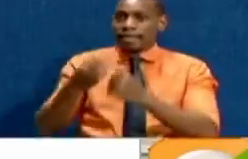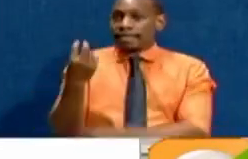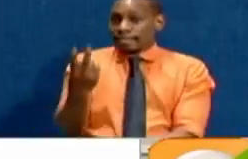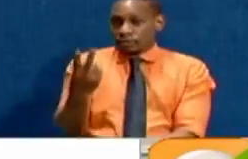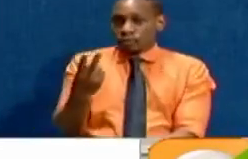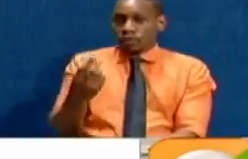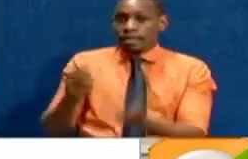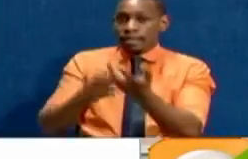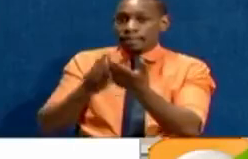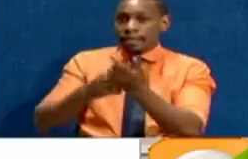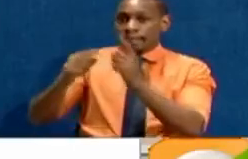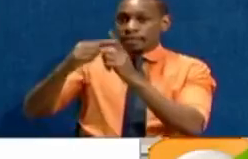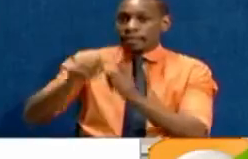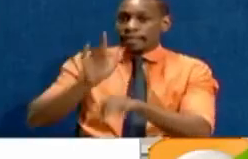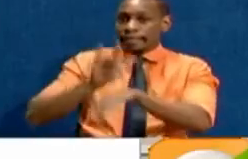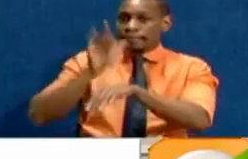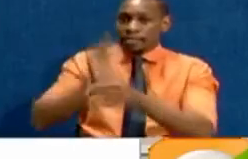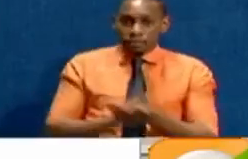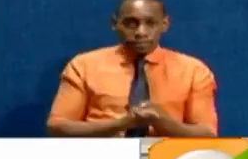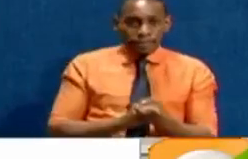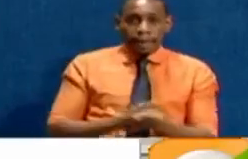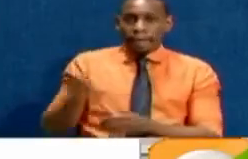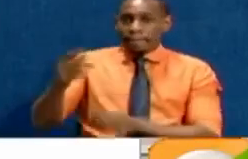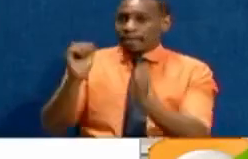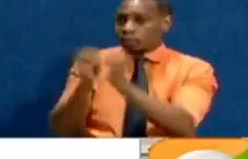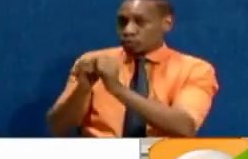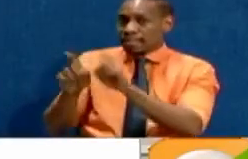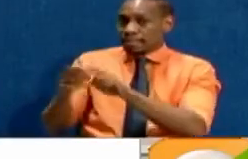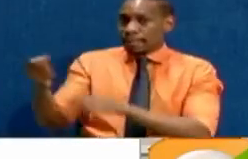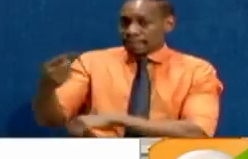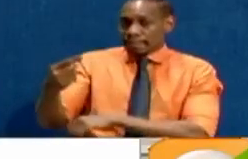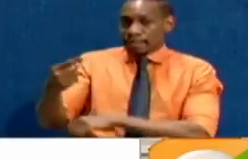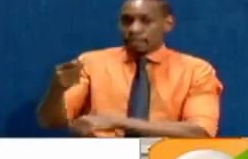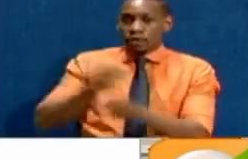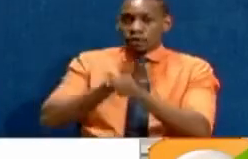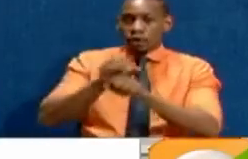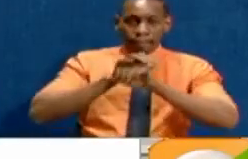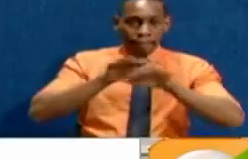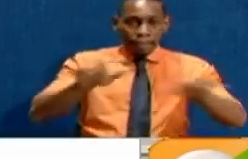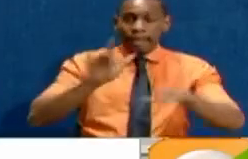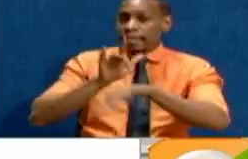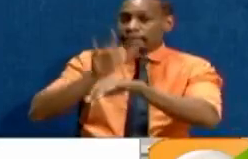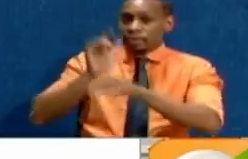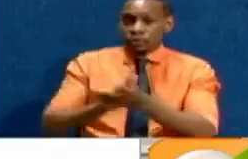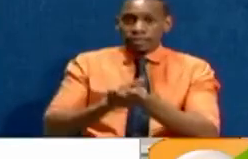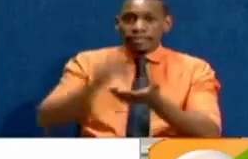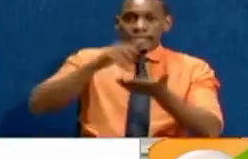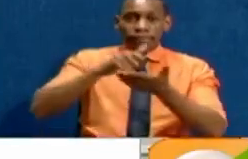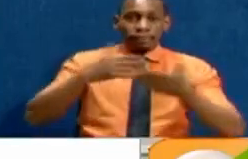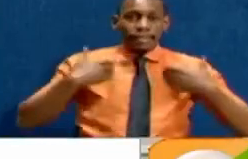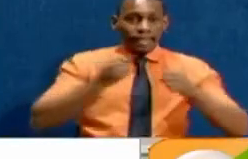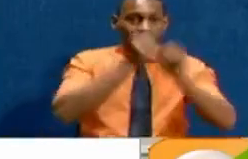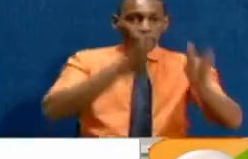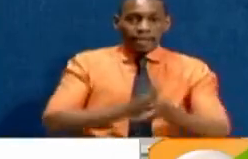55,192 the cumulative number of infections. Now, October has been the month with the highest COVID-19 infections among health